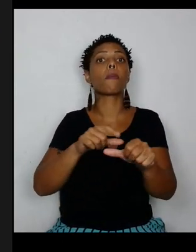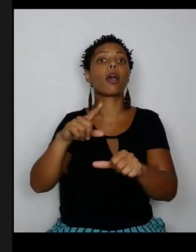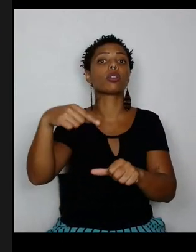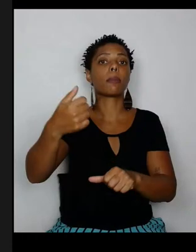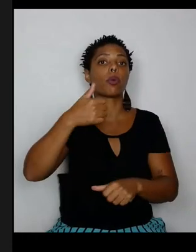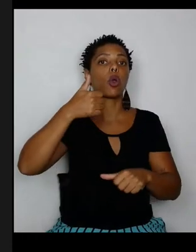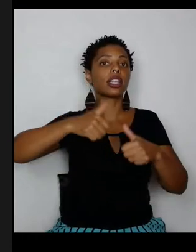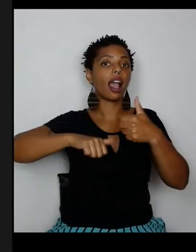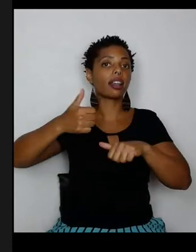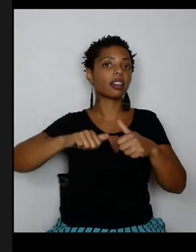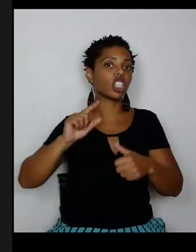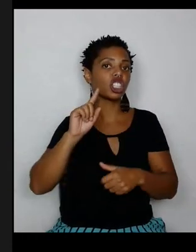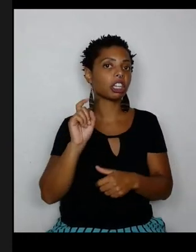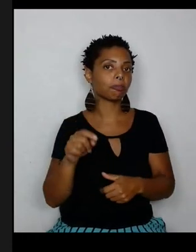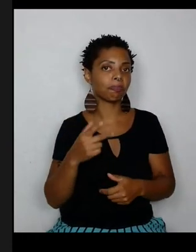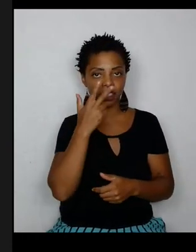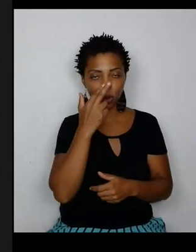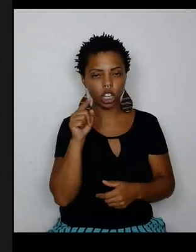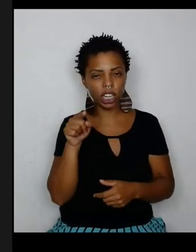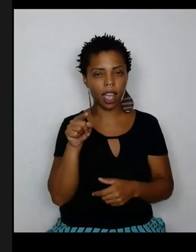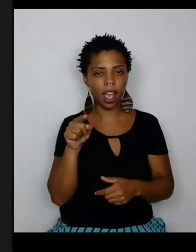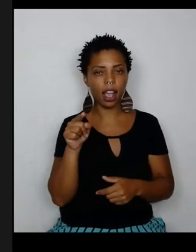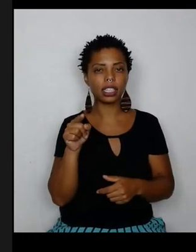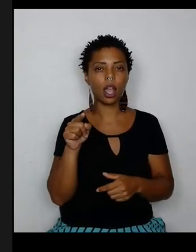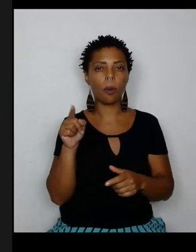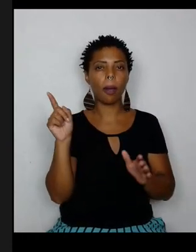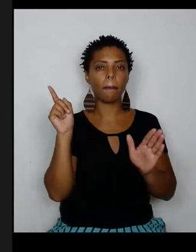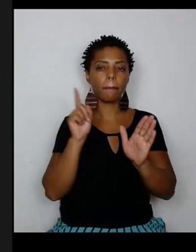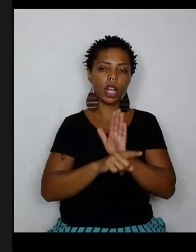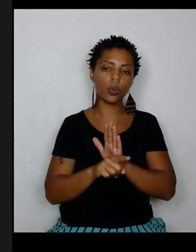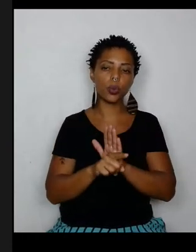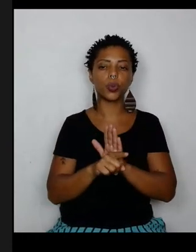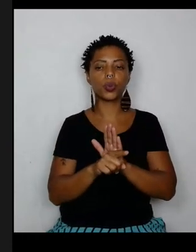and how this idea changed within time